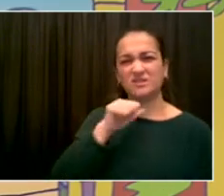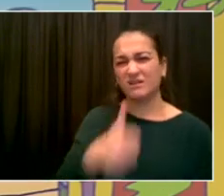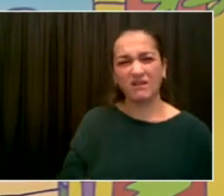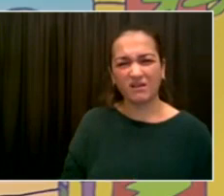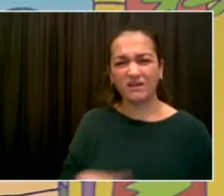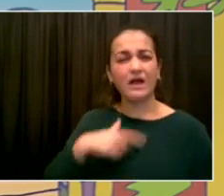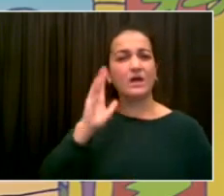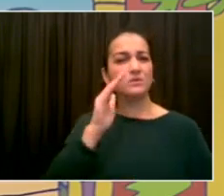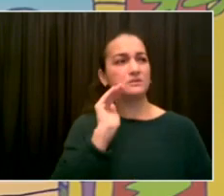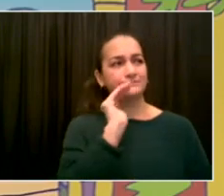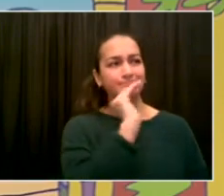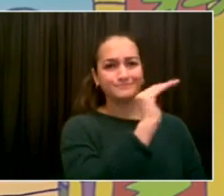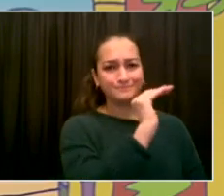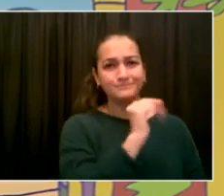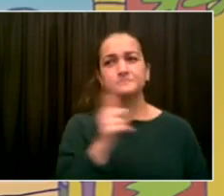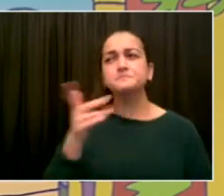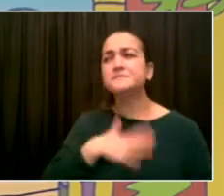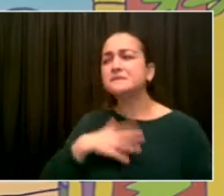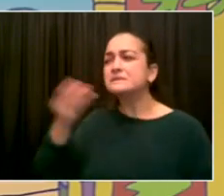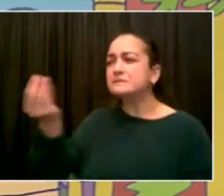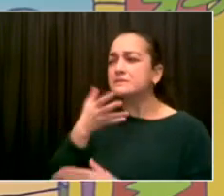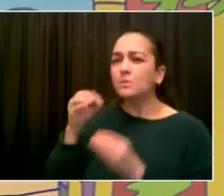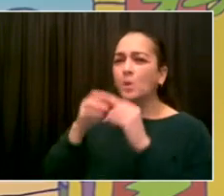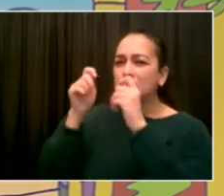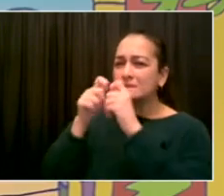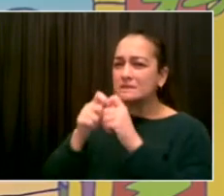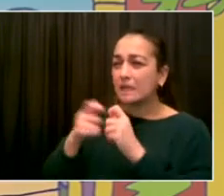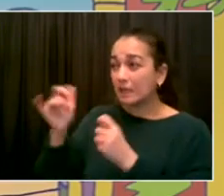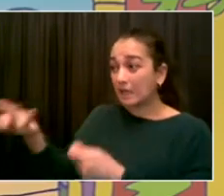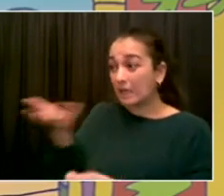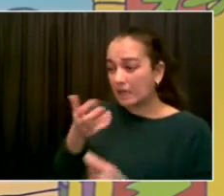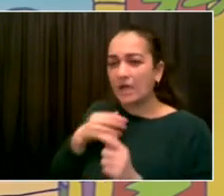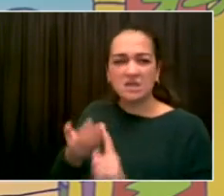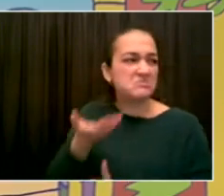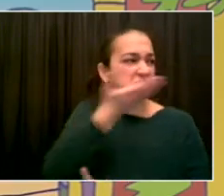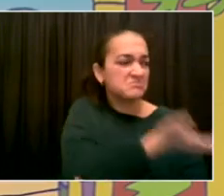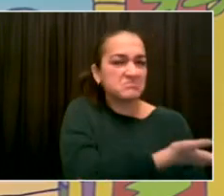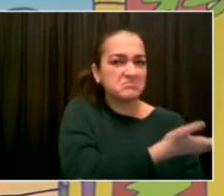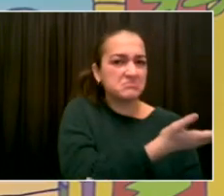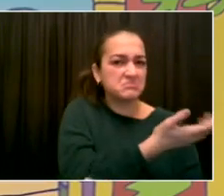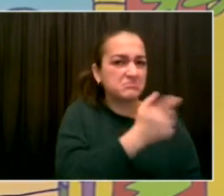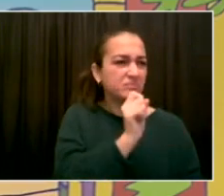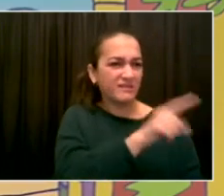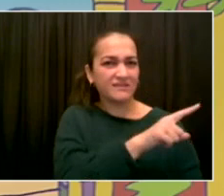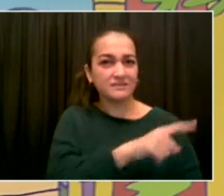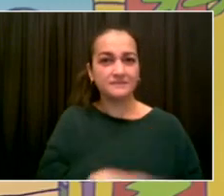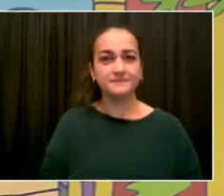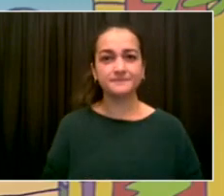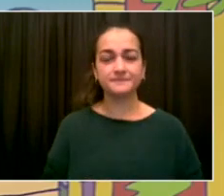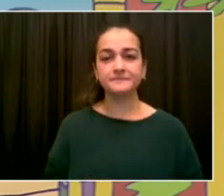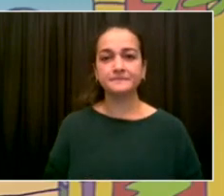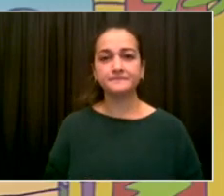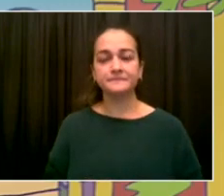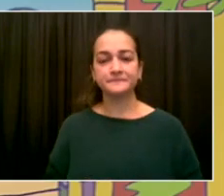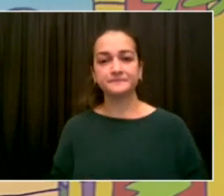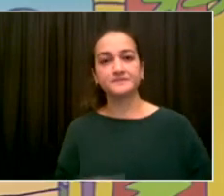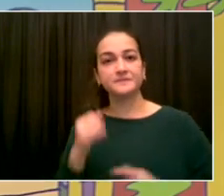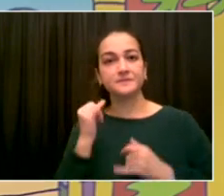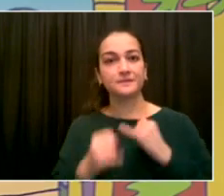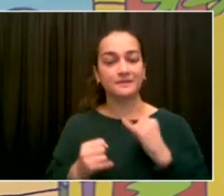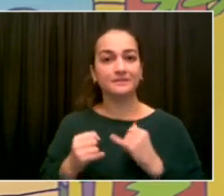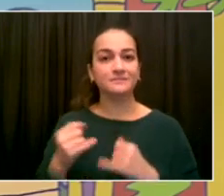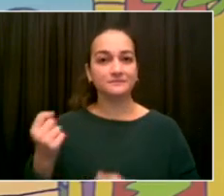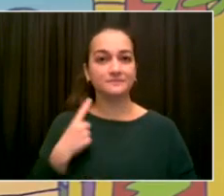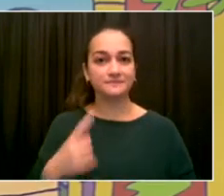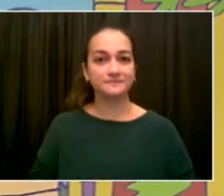not acceptable behavior wherever it's coming from. Our last question for today goes to Nolan with the Post. And before Nolan, just a reminder that we